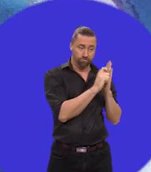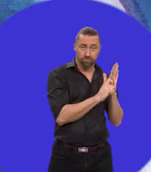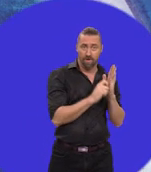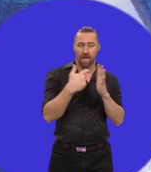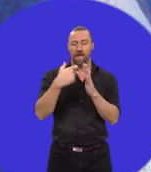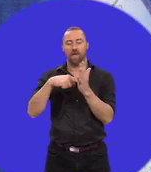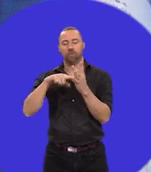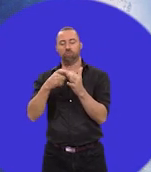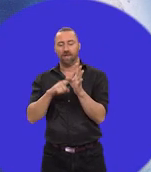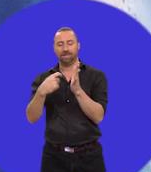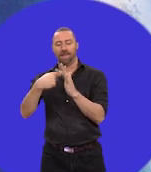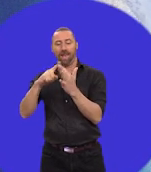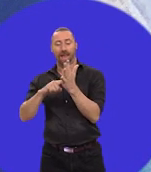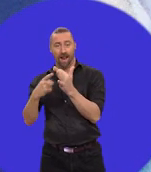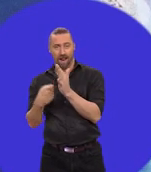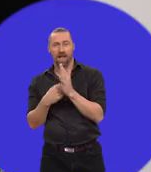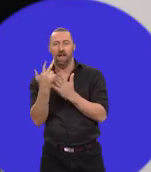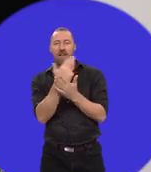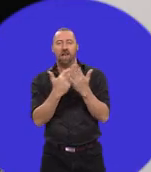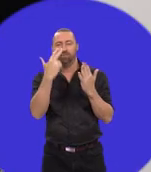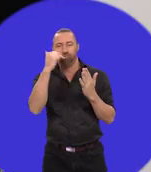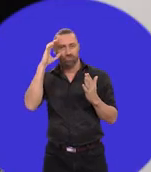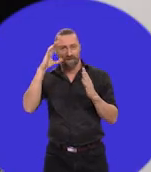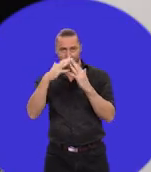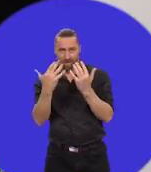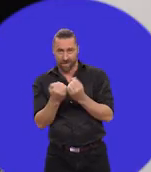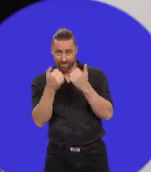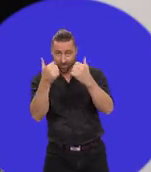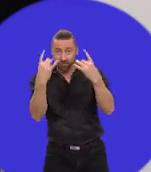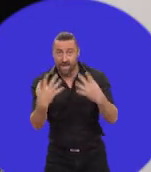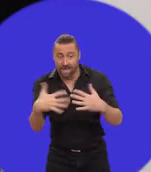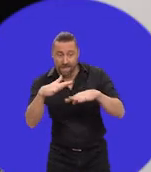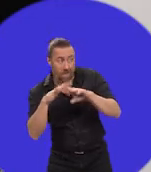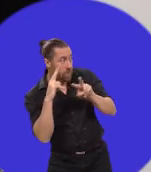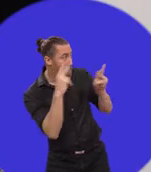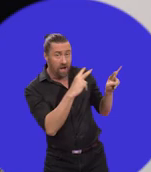and illustrated by Tracy Keller. You ready? Let's get started.